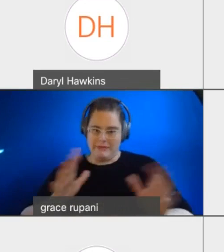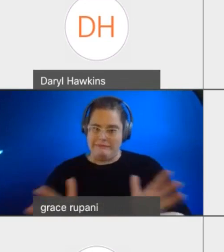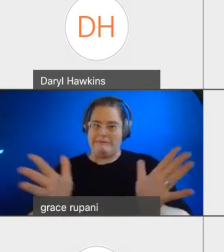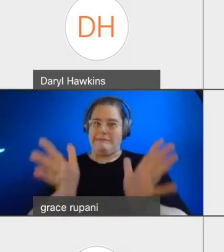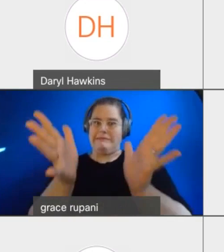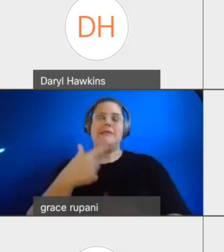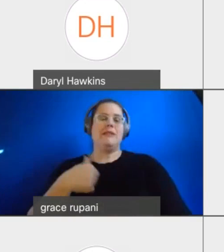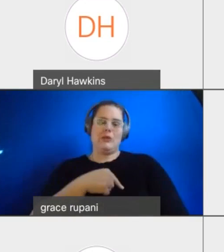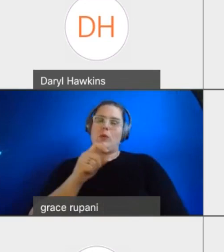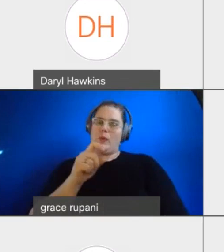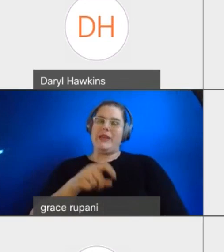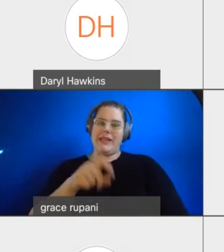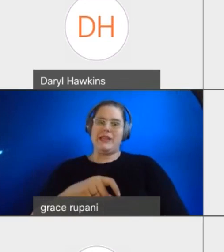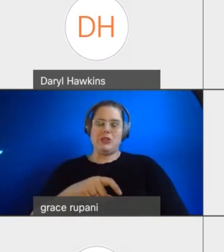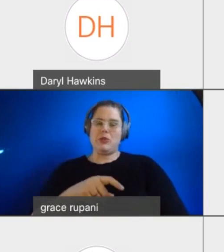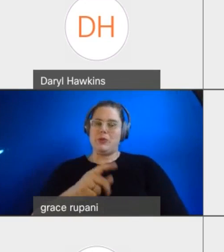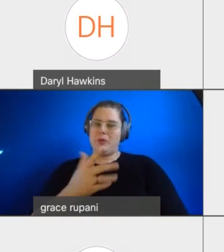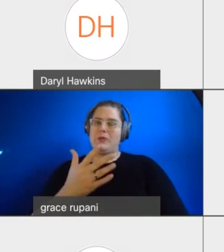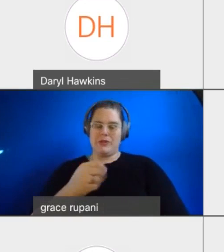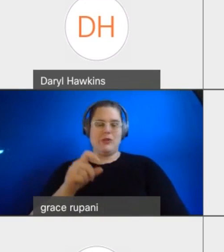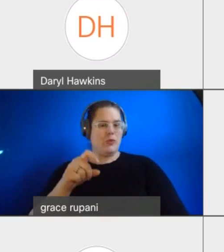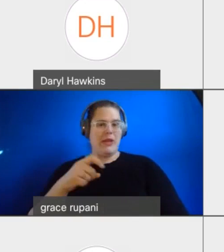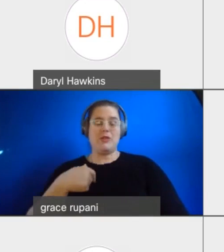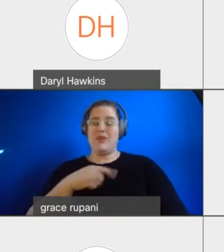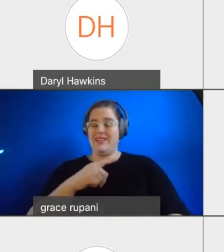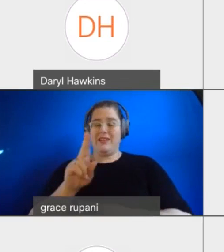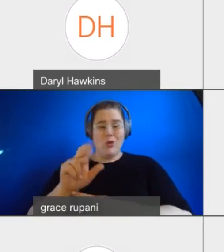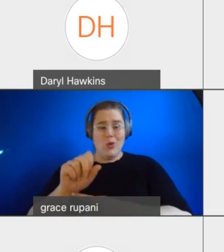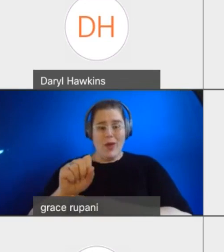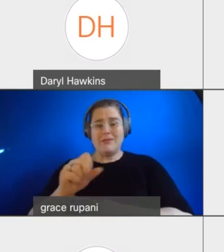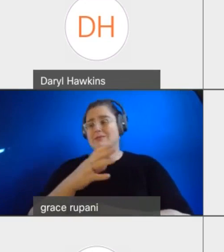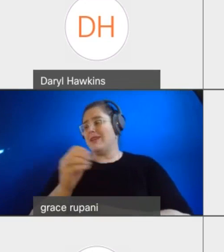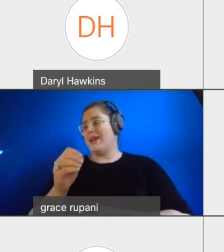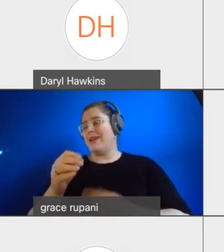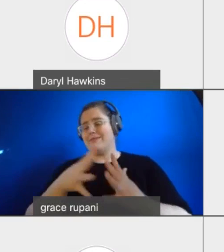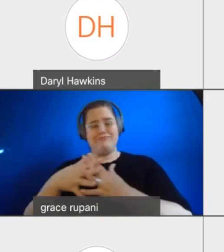this, in the city, in the country, where a